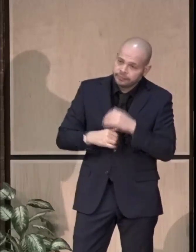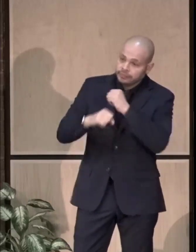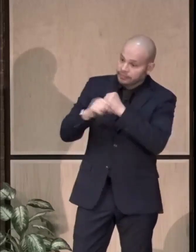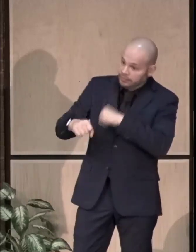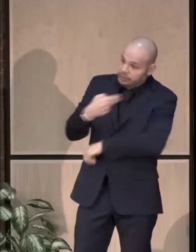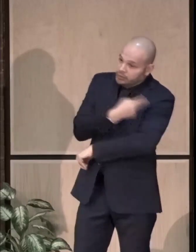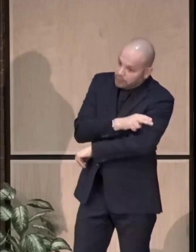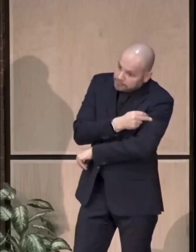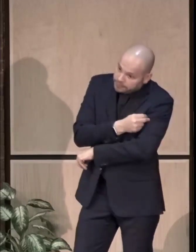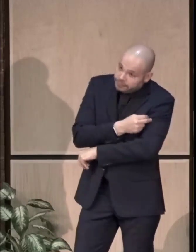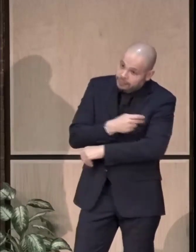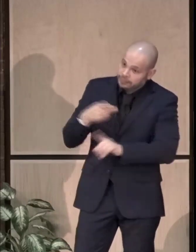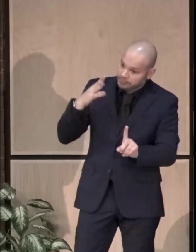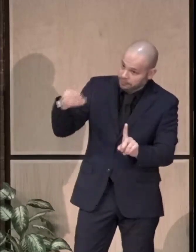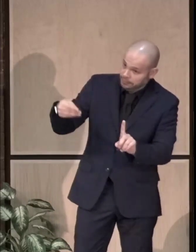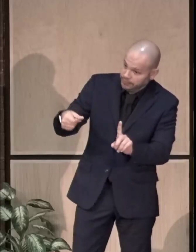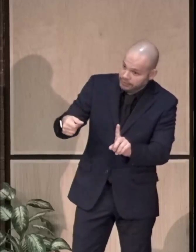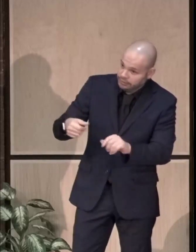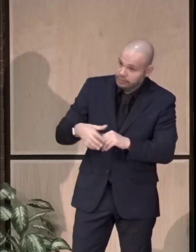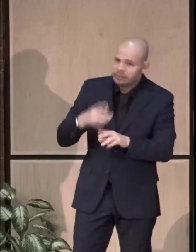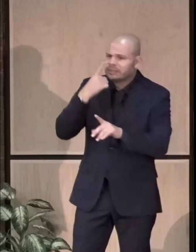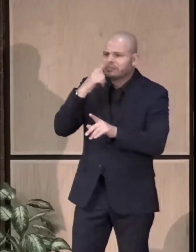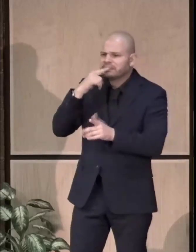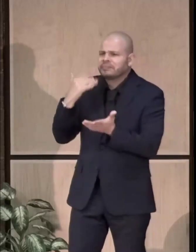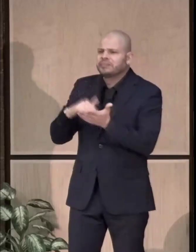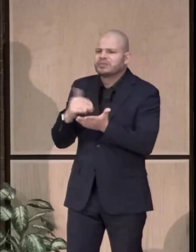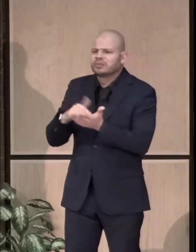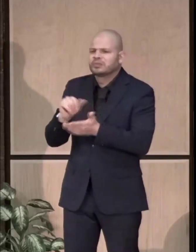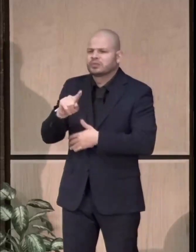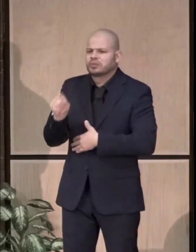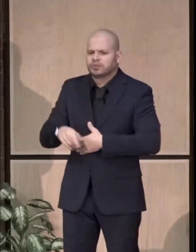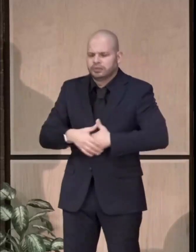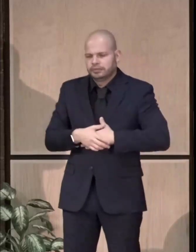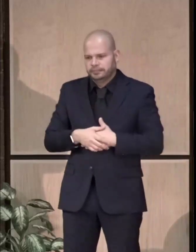you rephrase? Well, let's look at the next page.